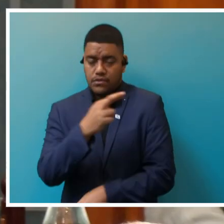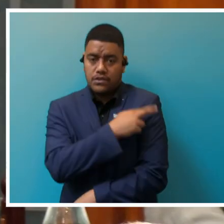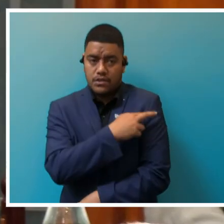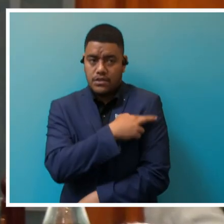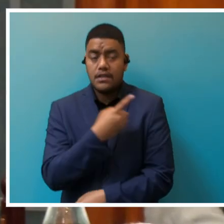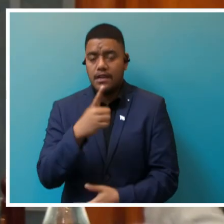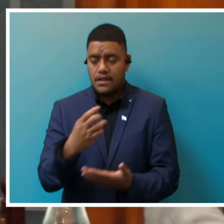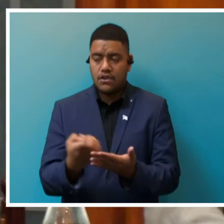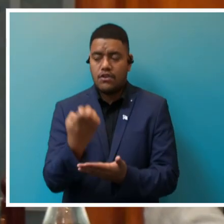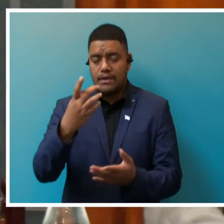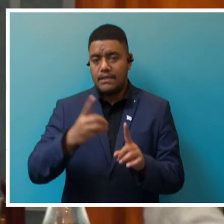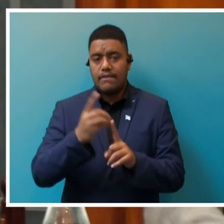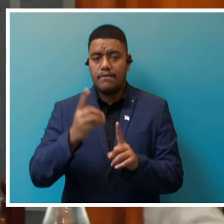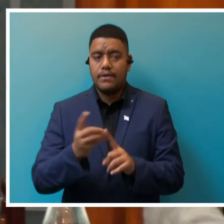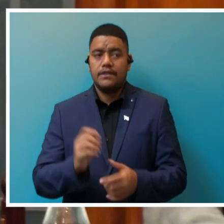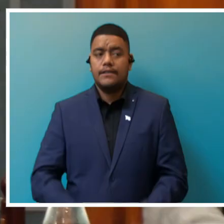economic development.